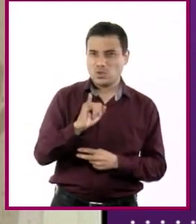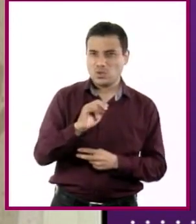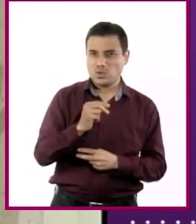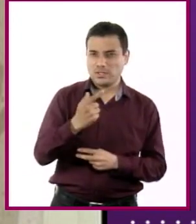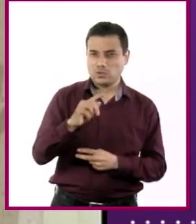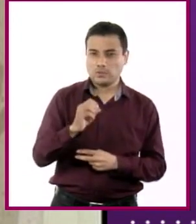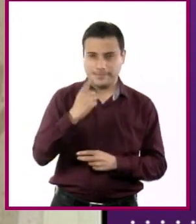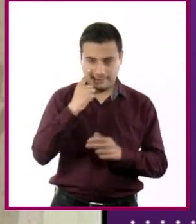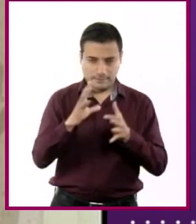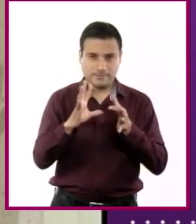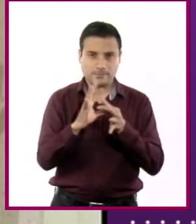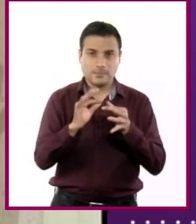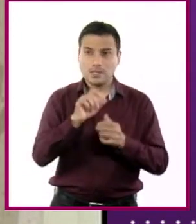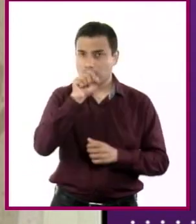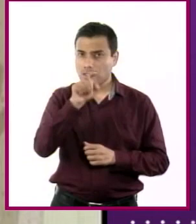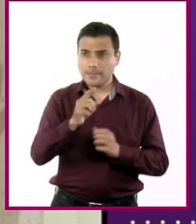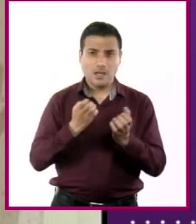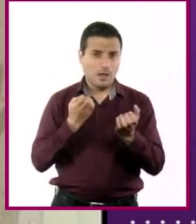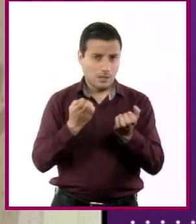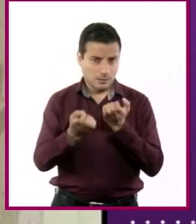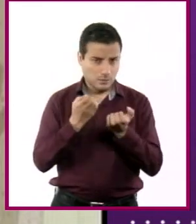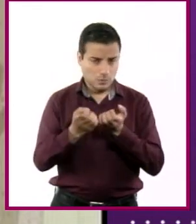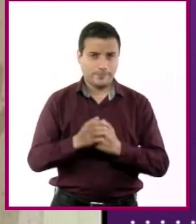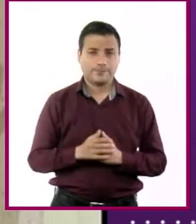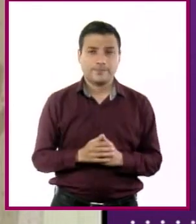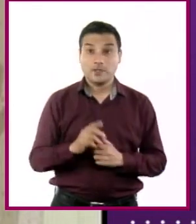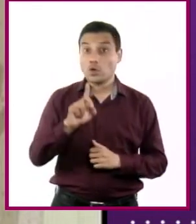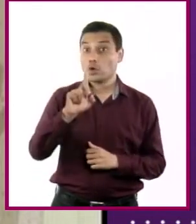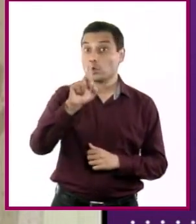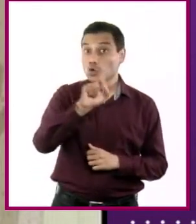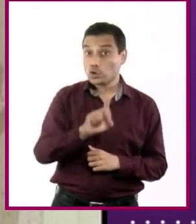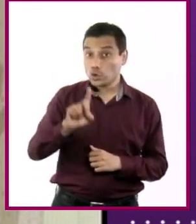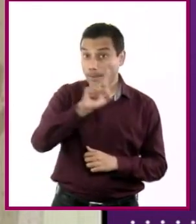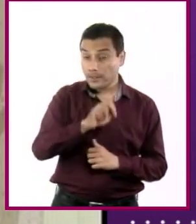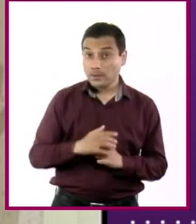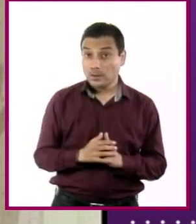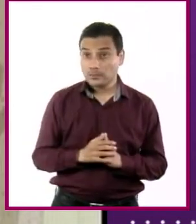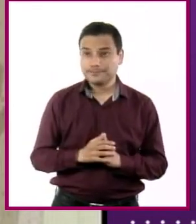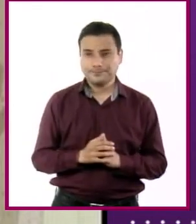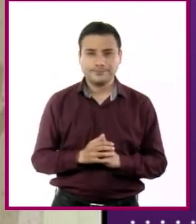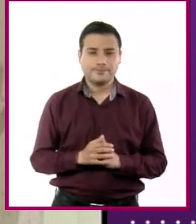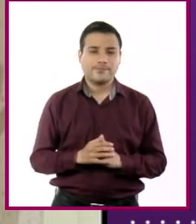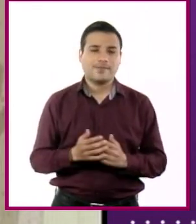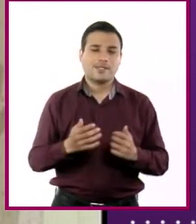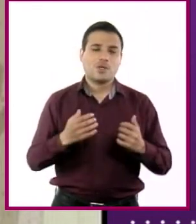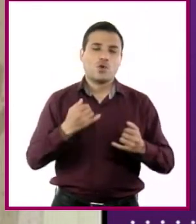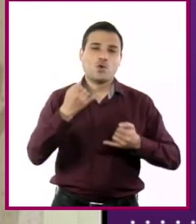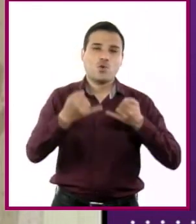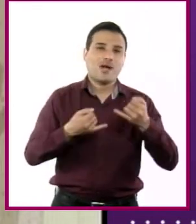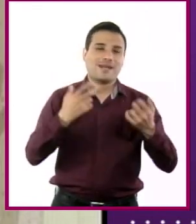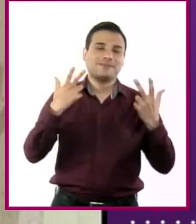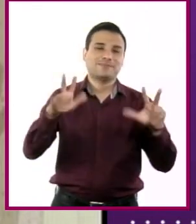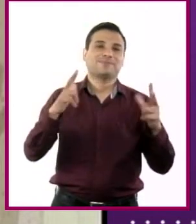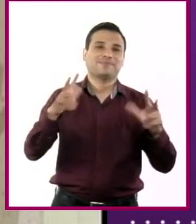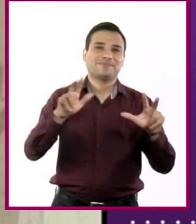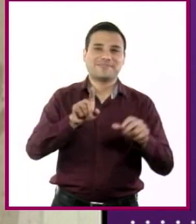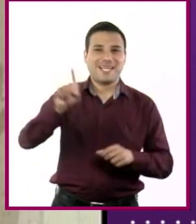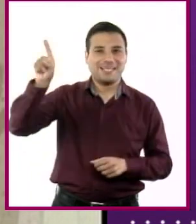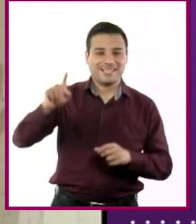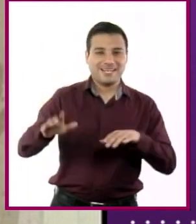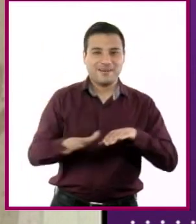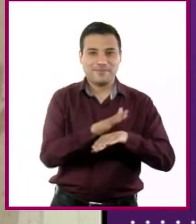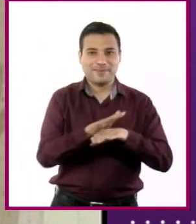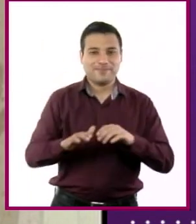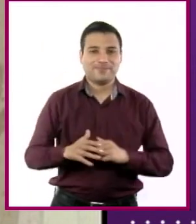also going to do exercise. And on Sunday, we are going to play volleyball at the beach.